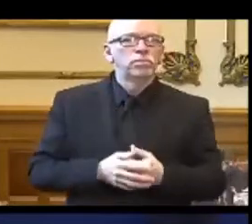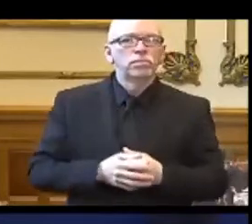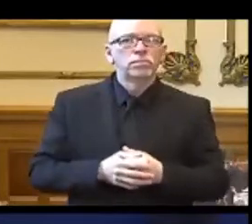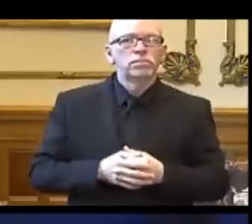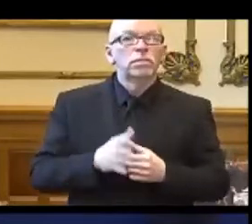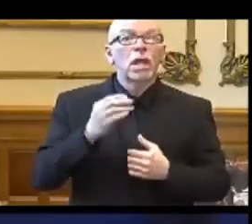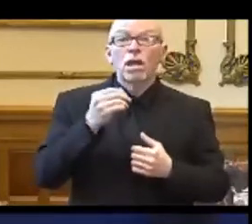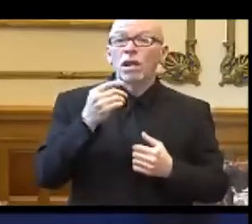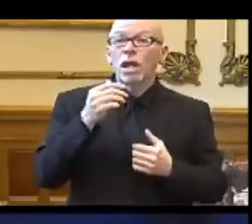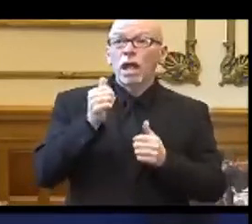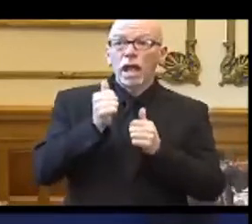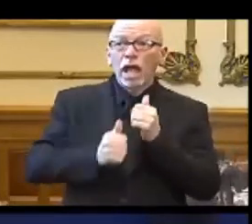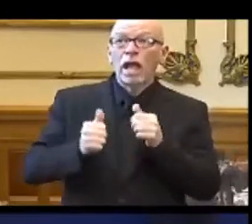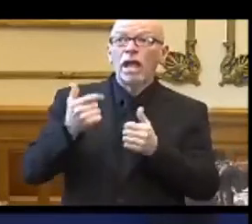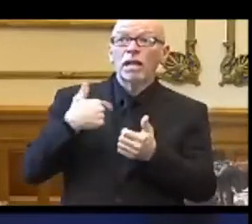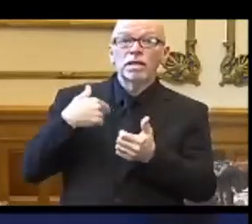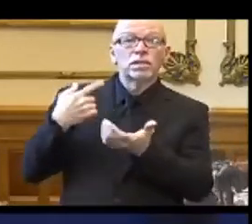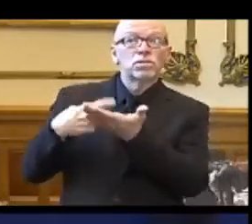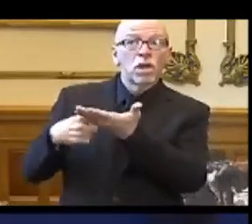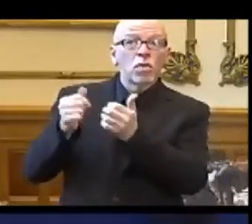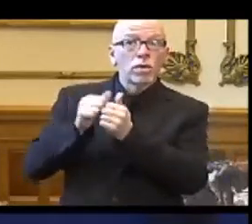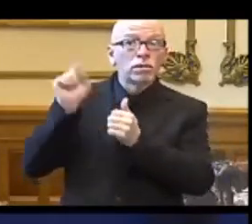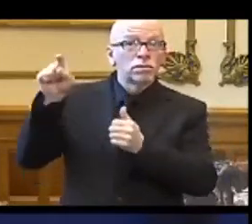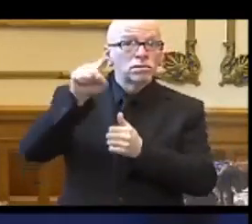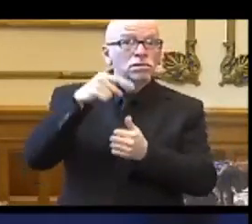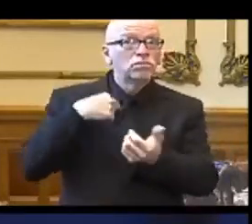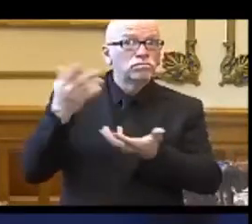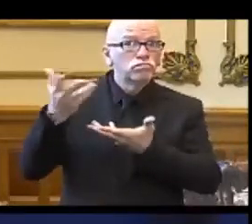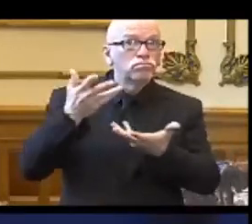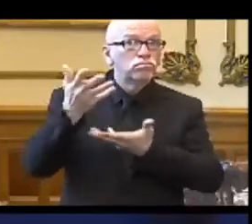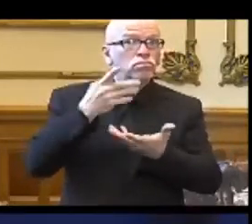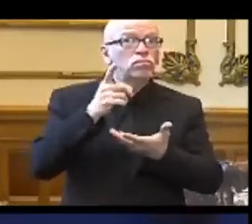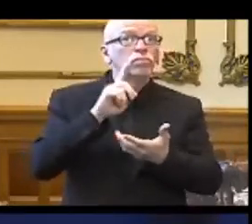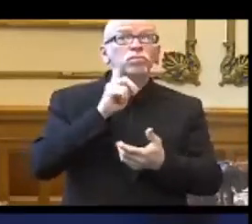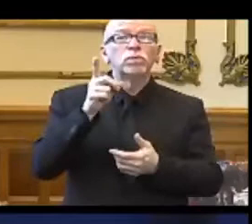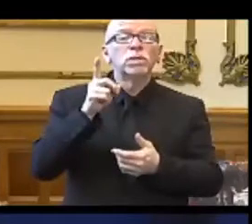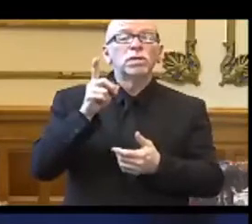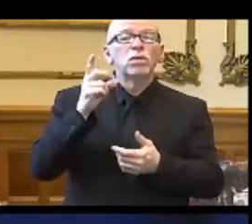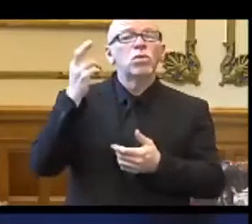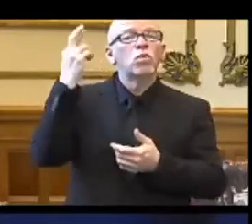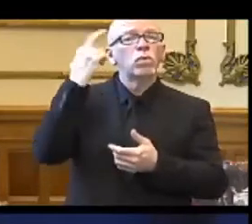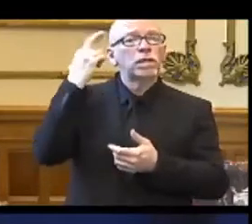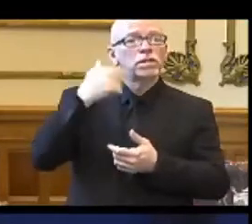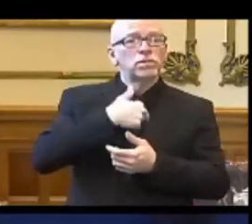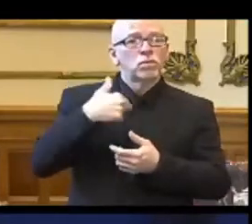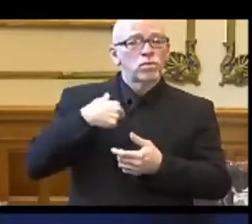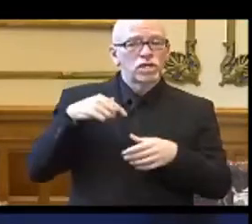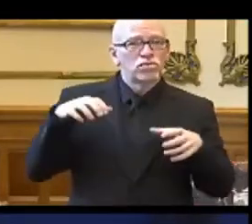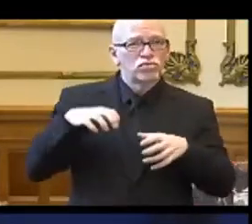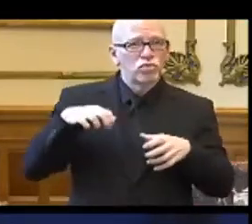through every conversation I've had is the reason why we are doing this,